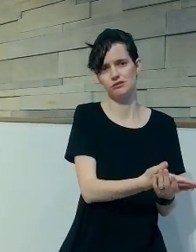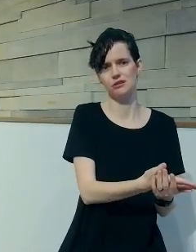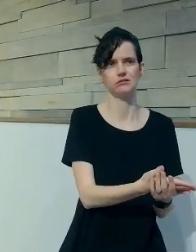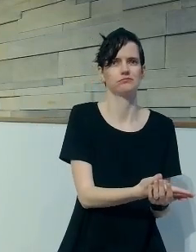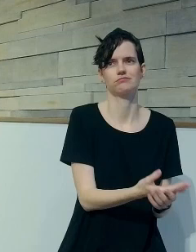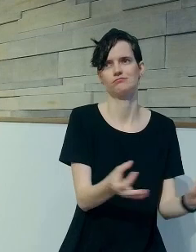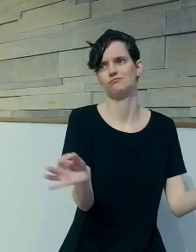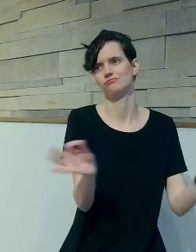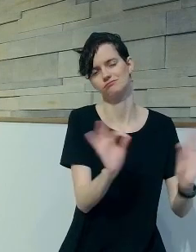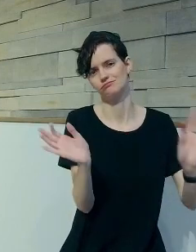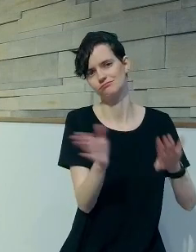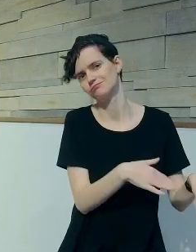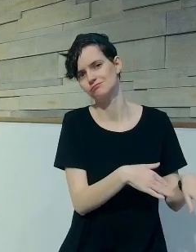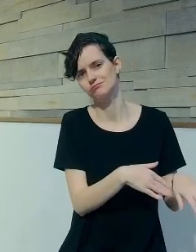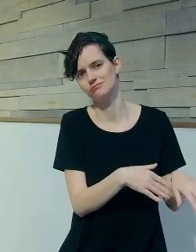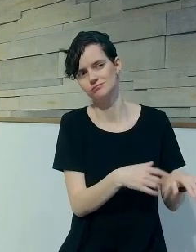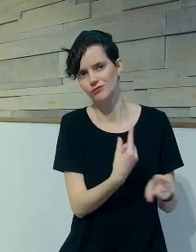brick, isn't it? Just about.